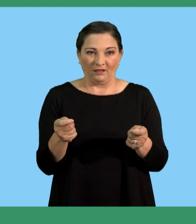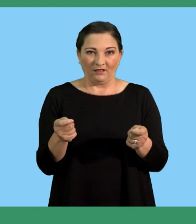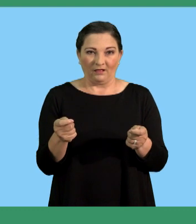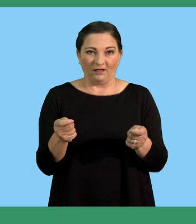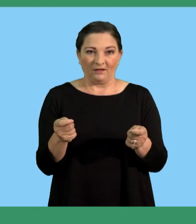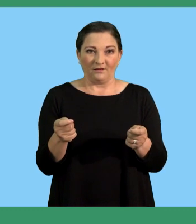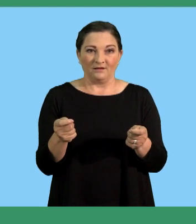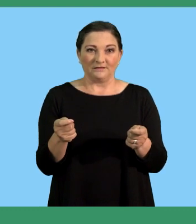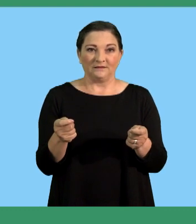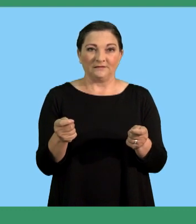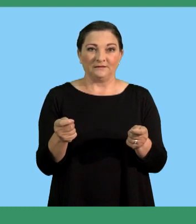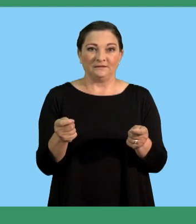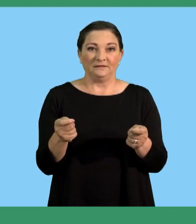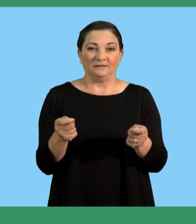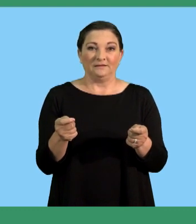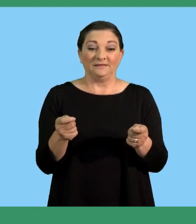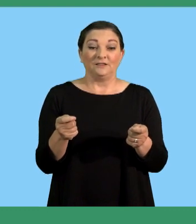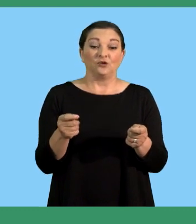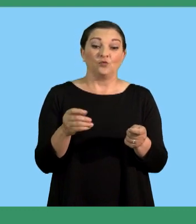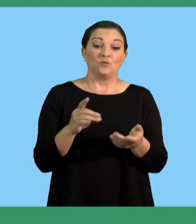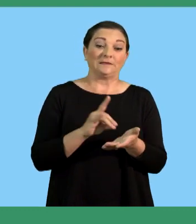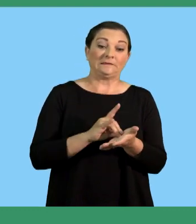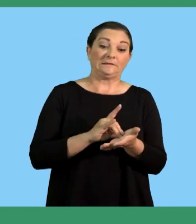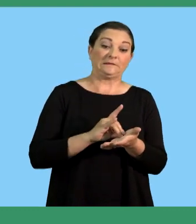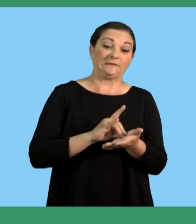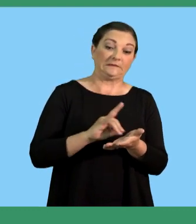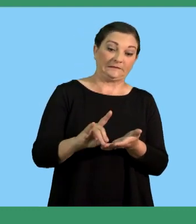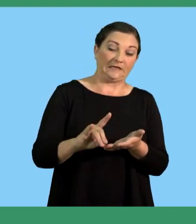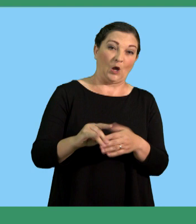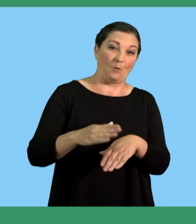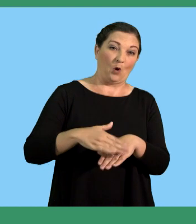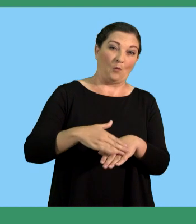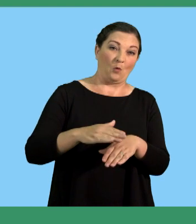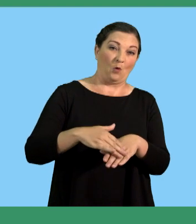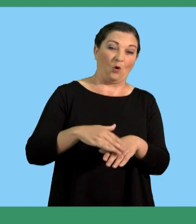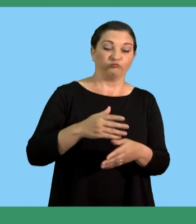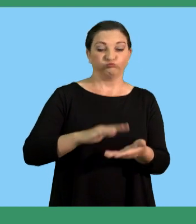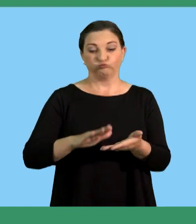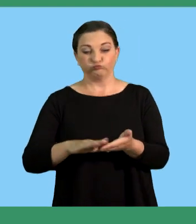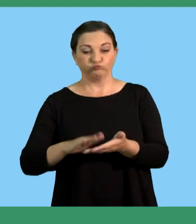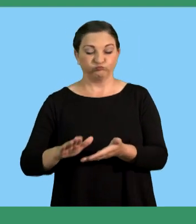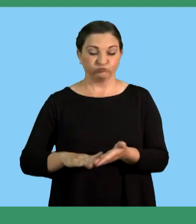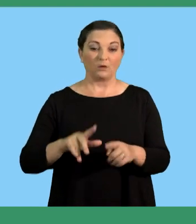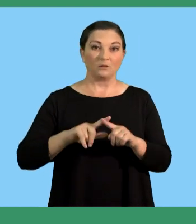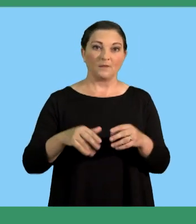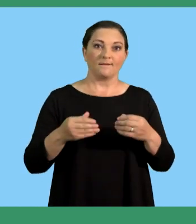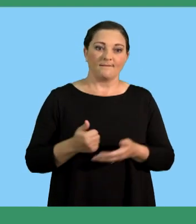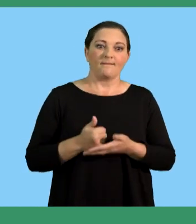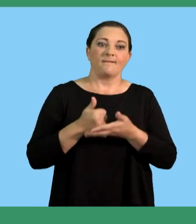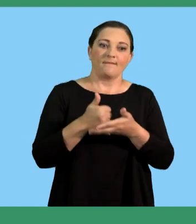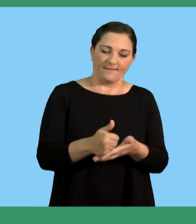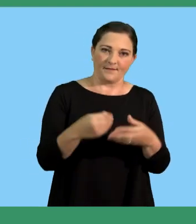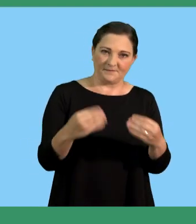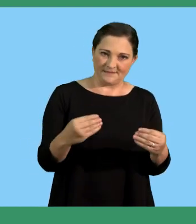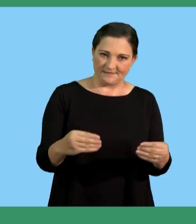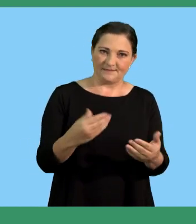function deals with increasing the cash flow of the business through helping the business to have